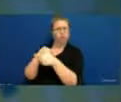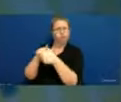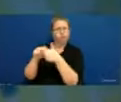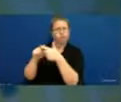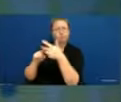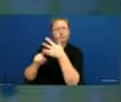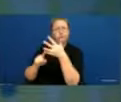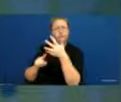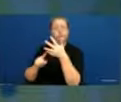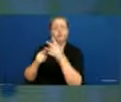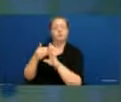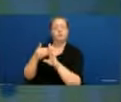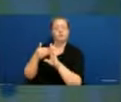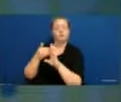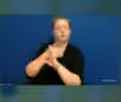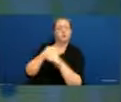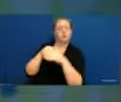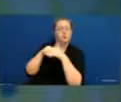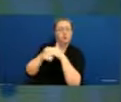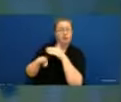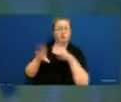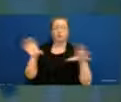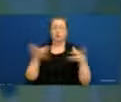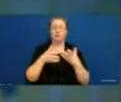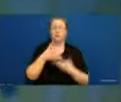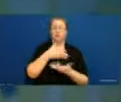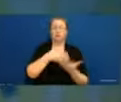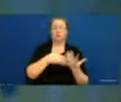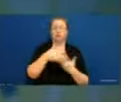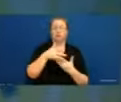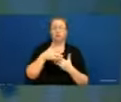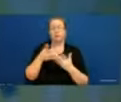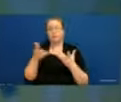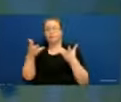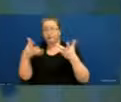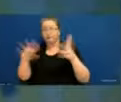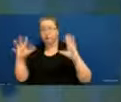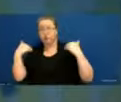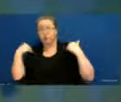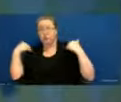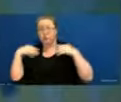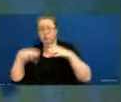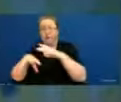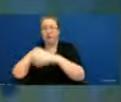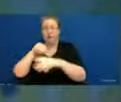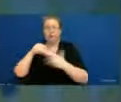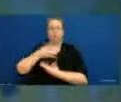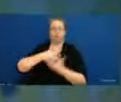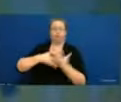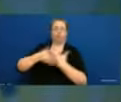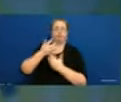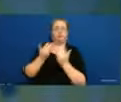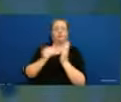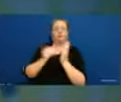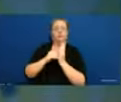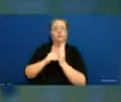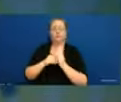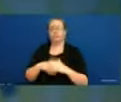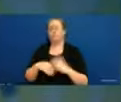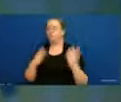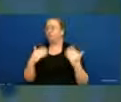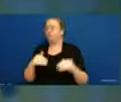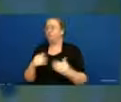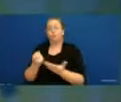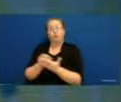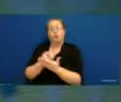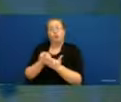are being taken at the gym, but they're congregating before or after. We've seen it in hockey arenas. We've seen it at some youth